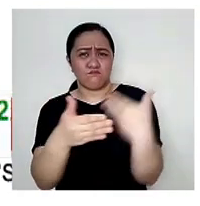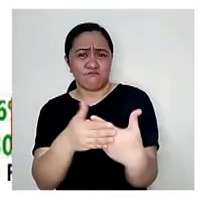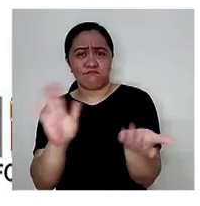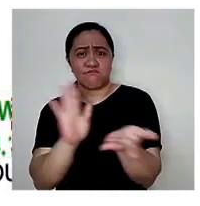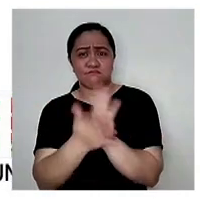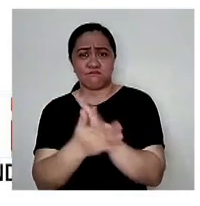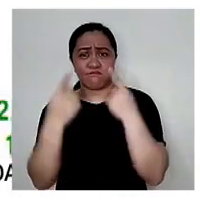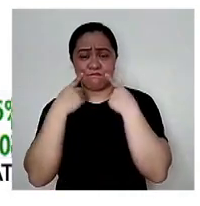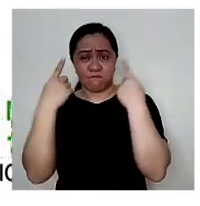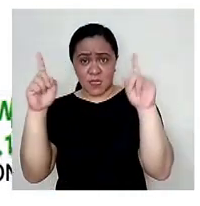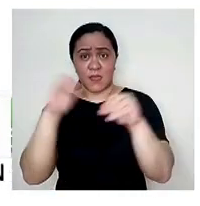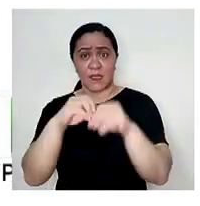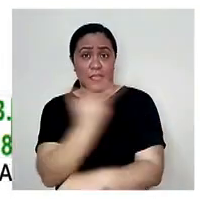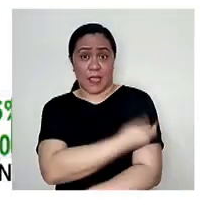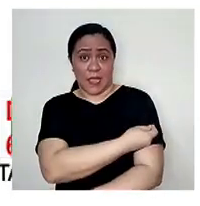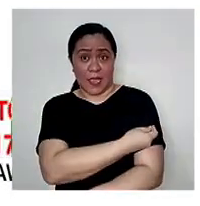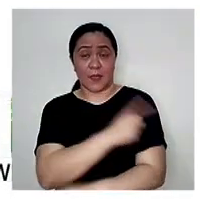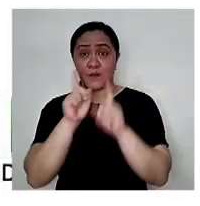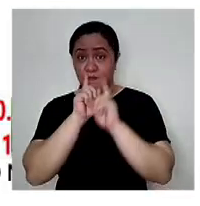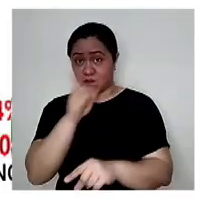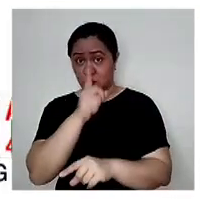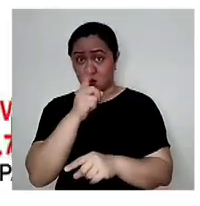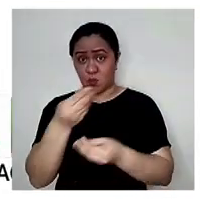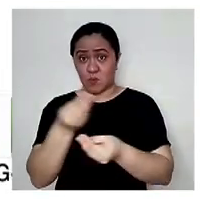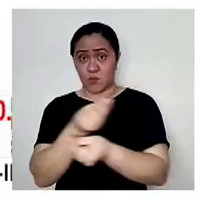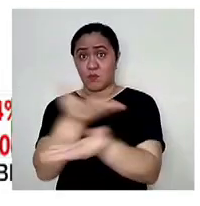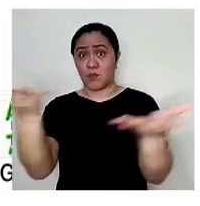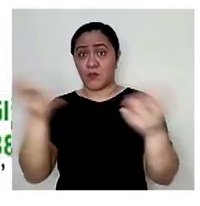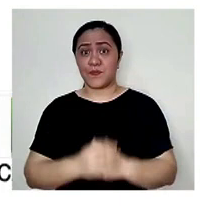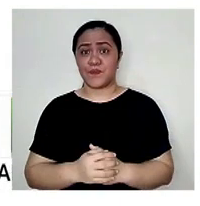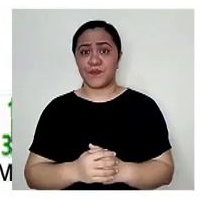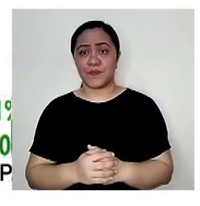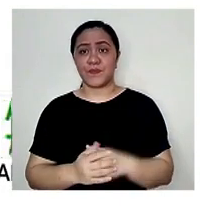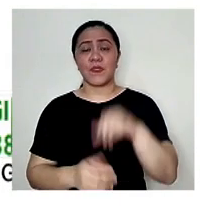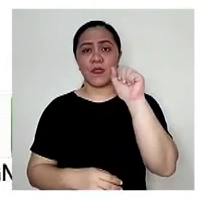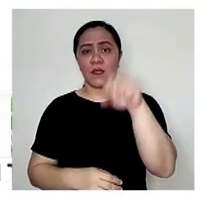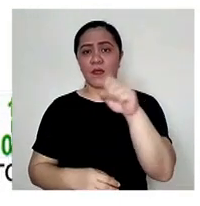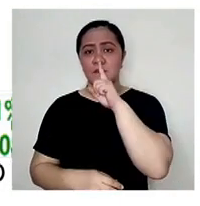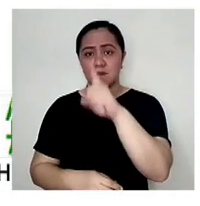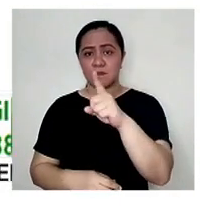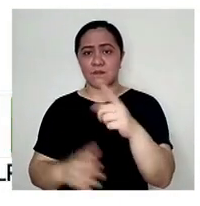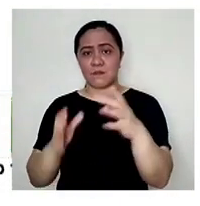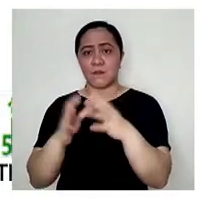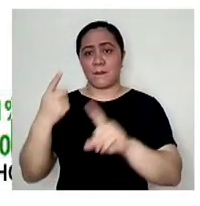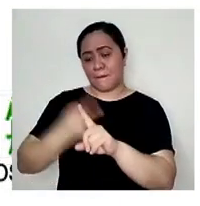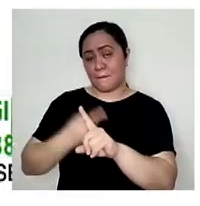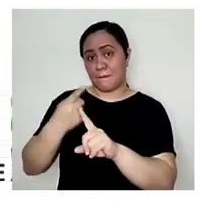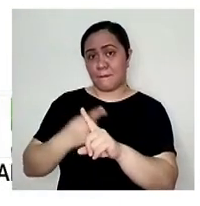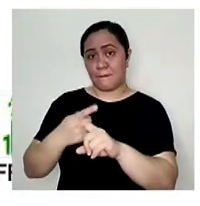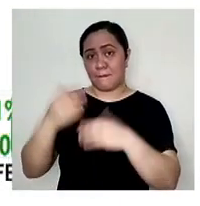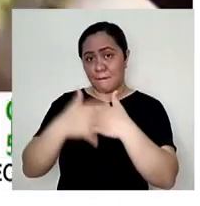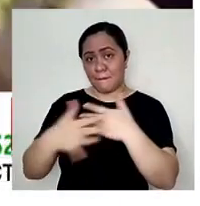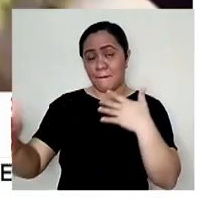vaccine and its eventual distribution? Well, actually, we are months now towards having